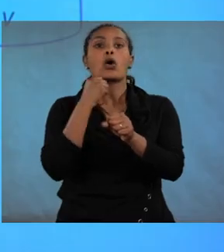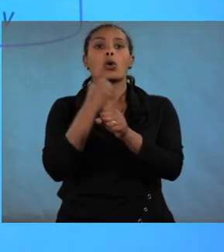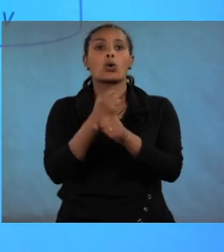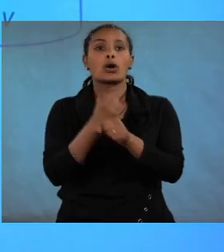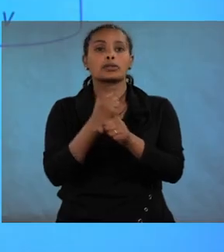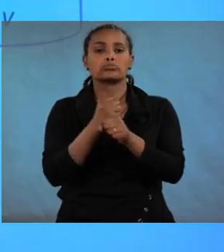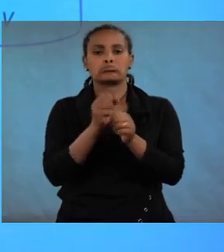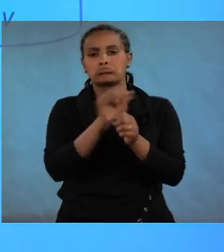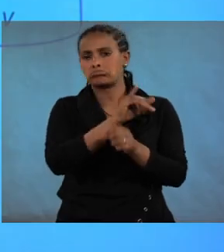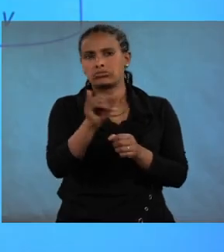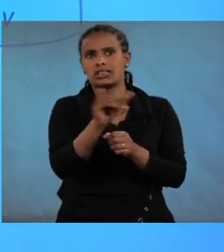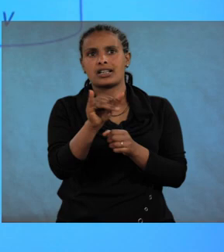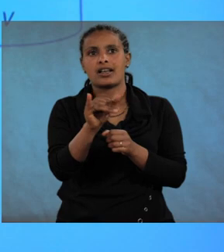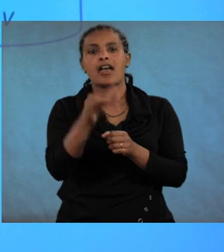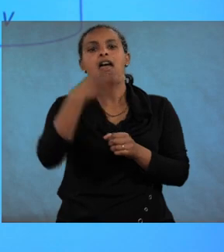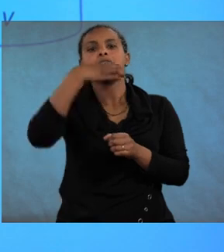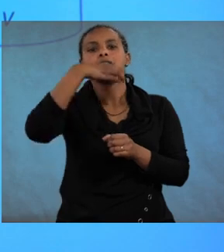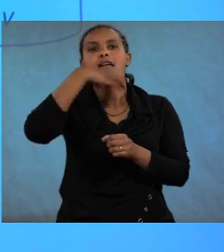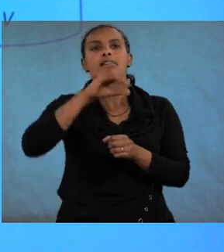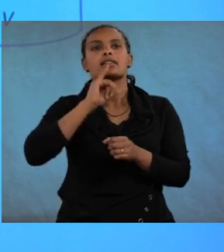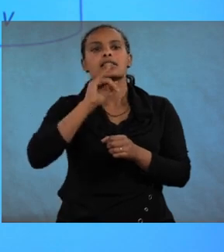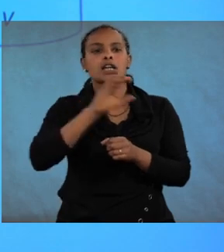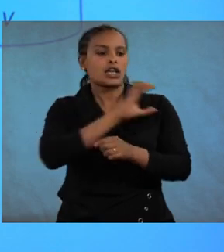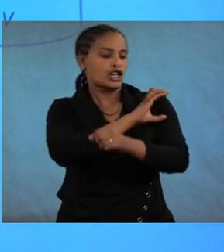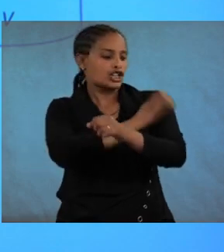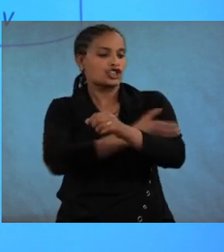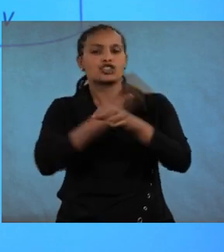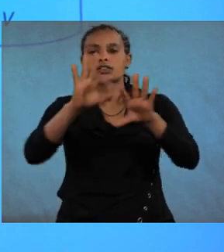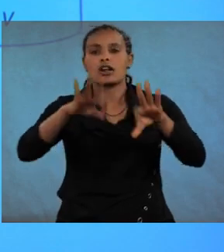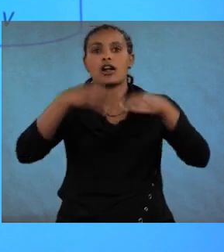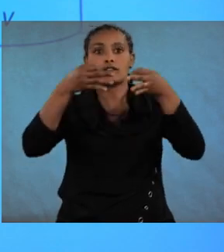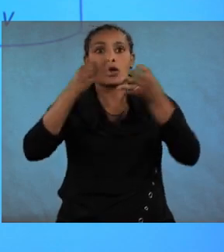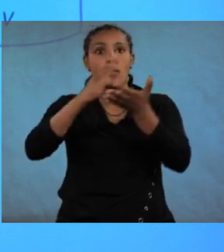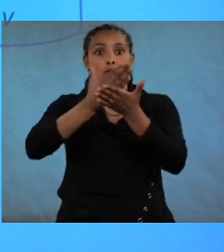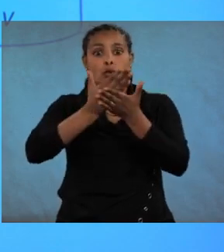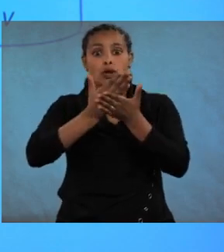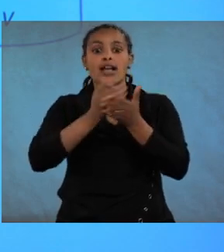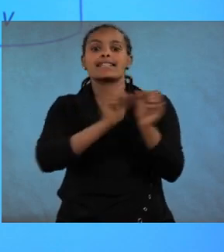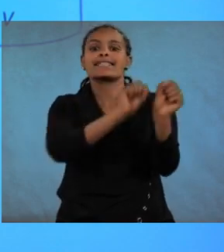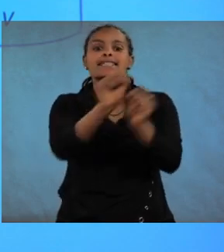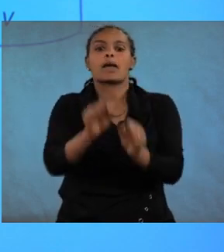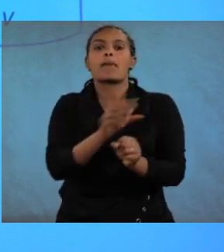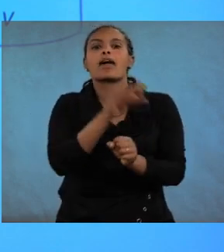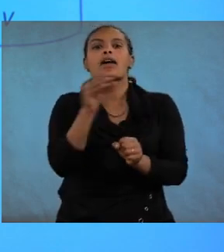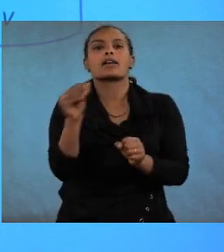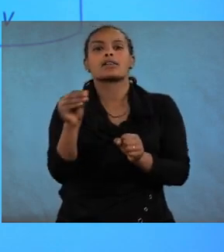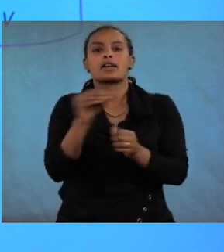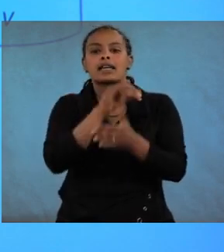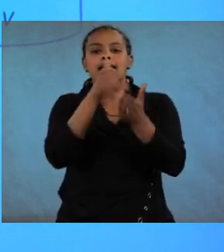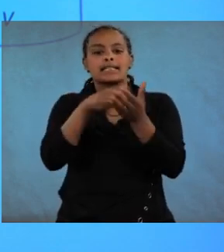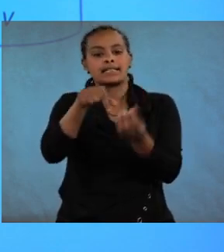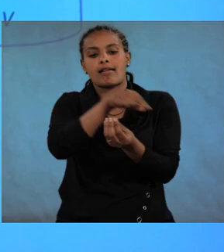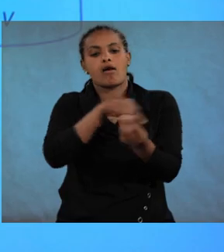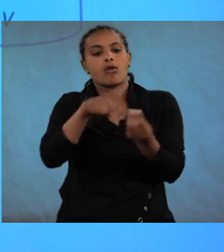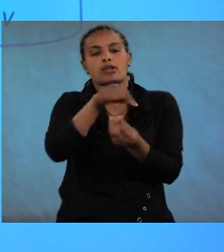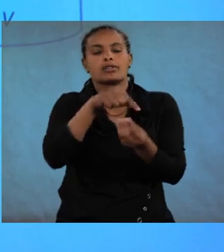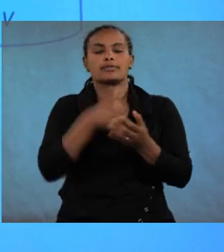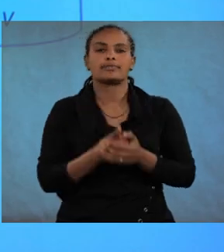Work, just like heat, is energy transfer between a system and its surrounding.